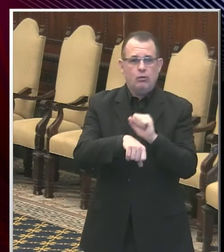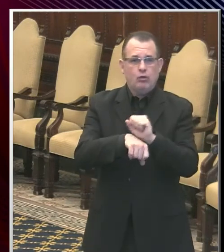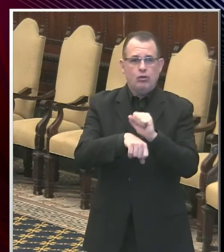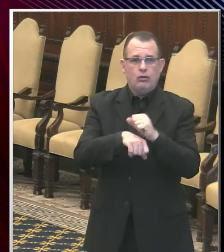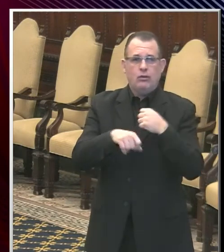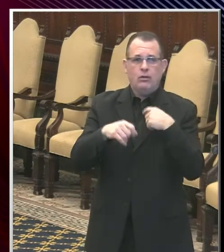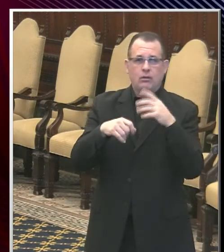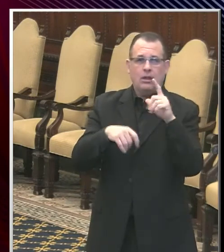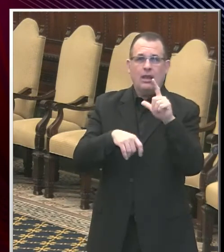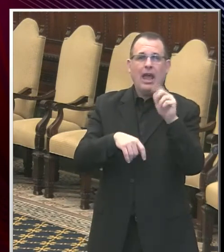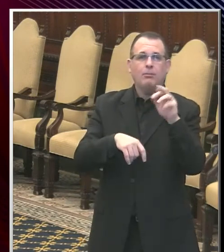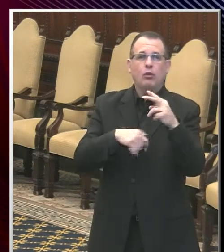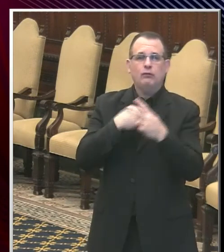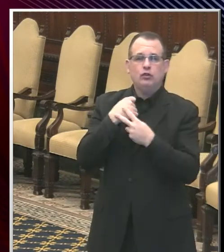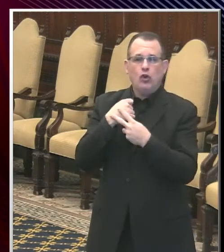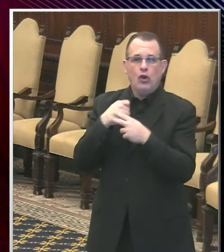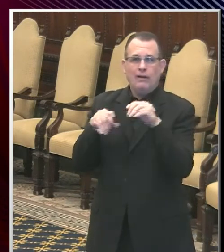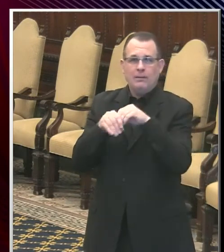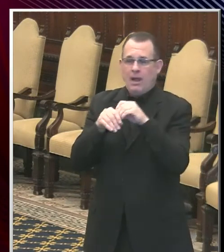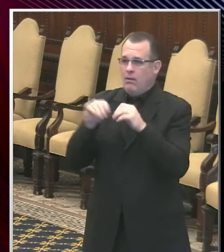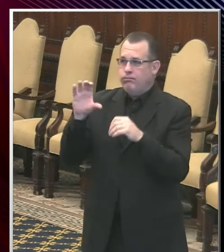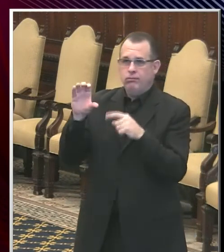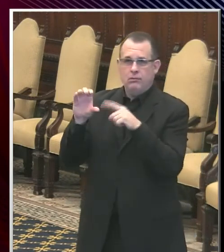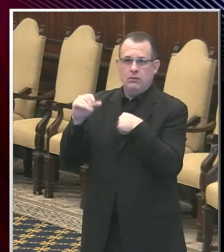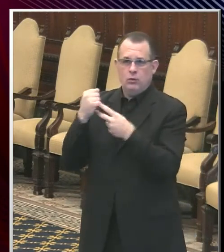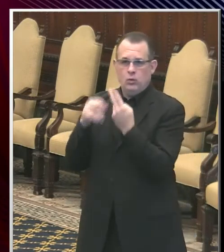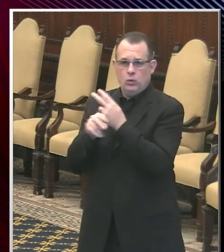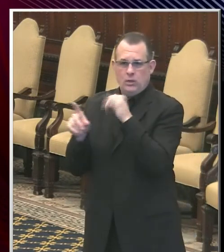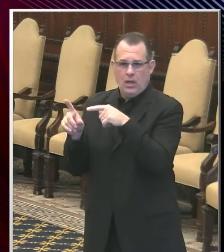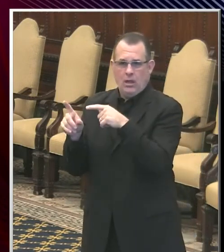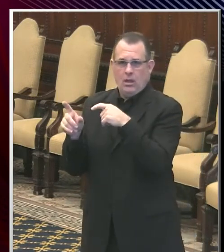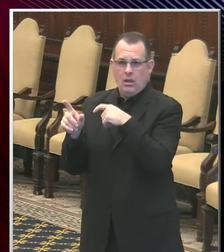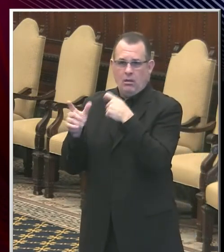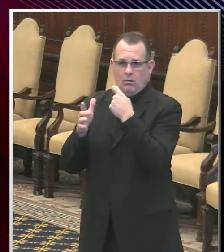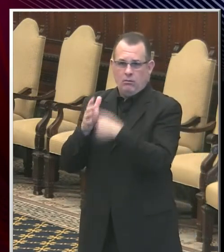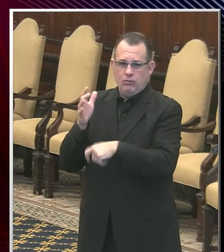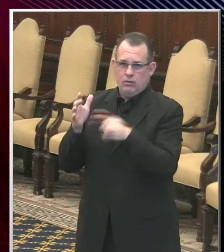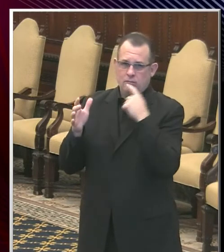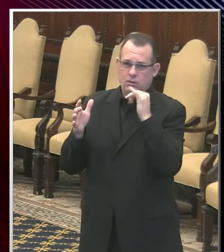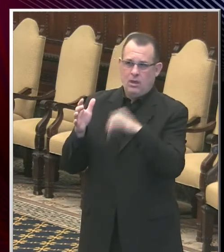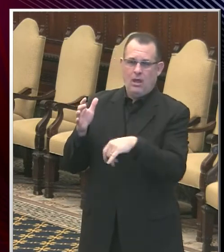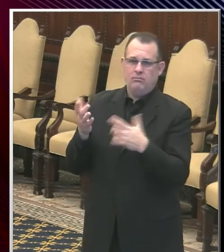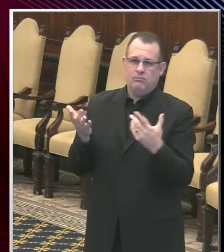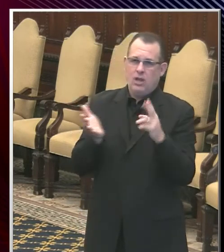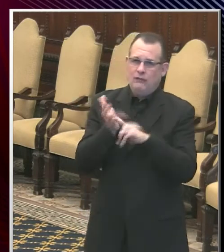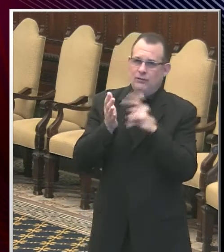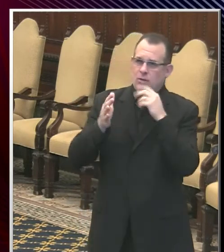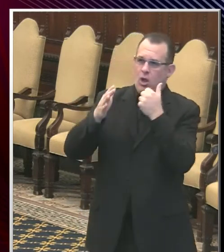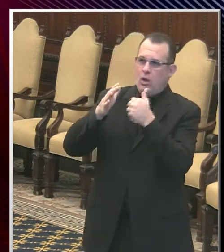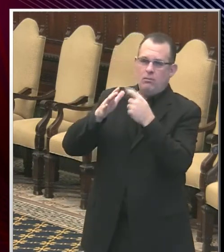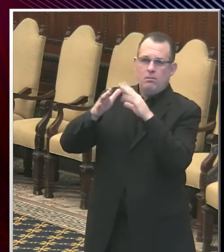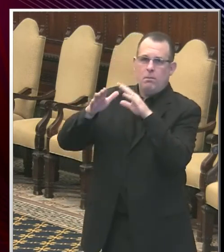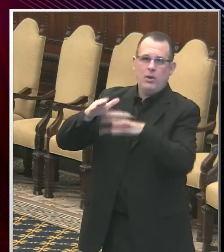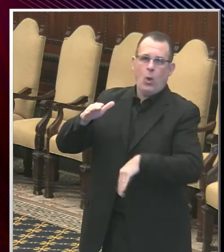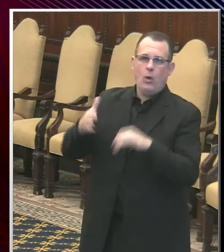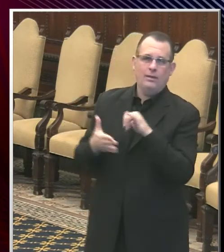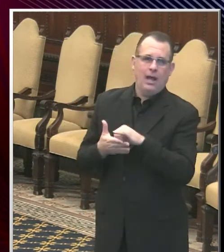contracts, and the cost of those contracts would come in below what that labor reserve was. Okay, so it's not